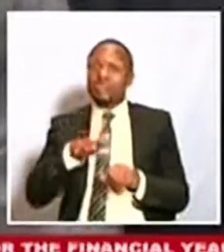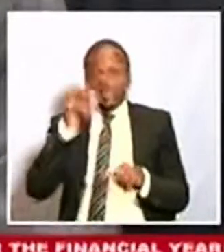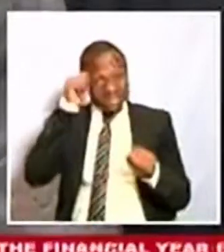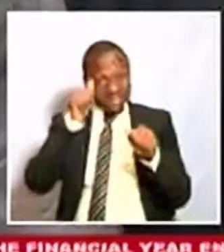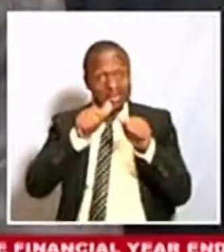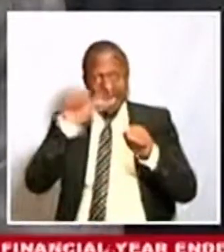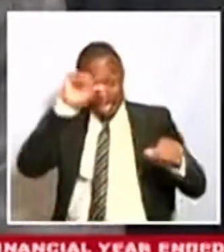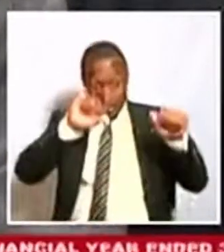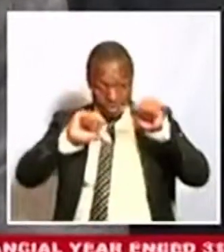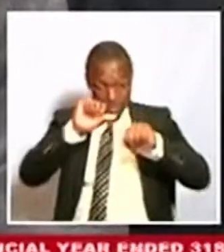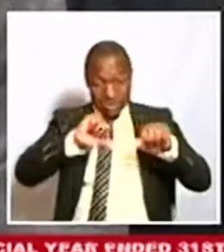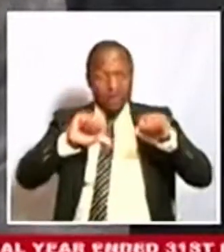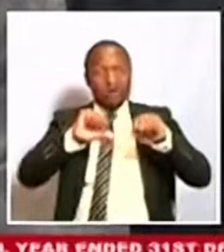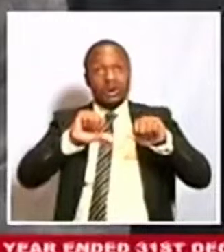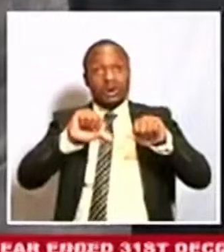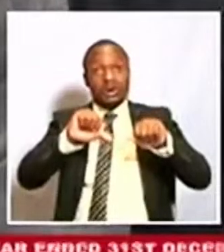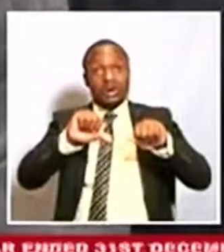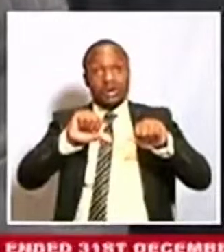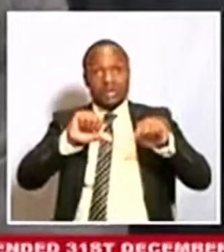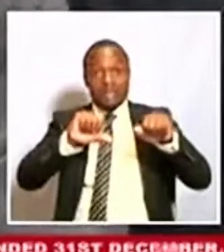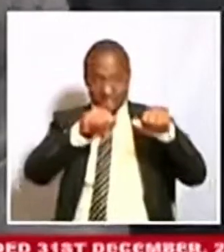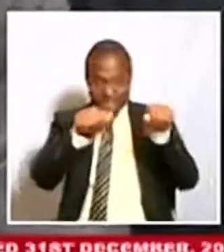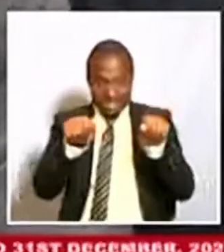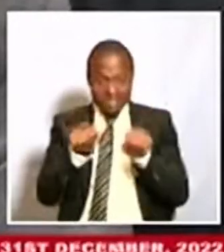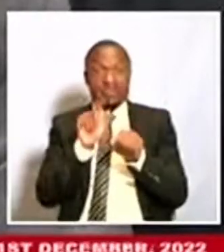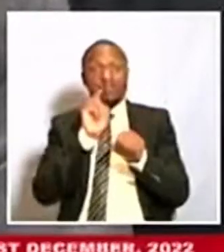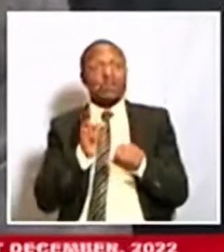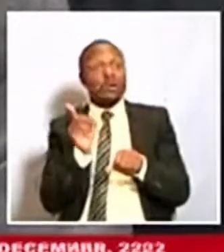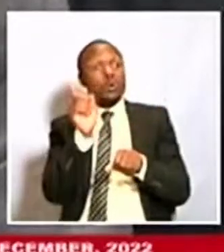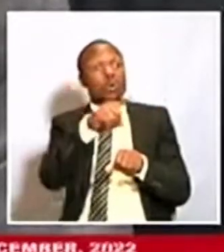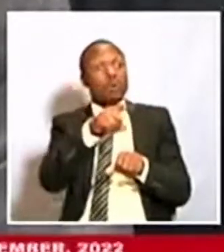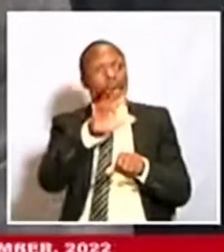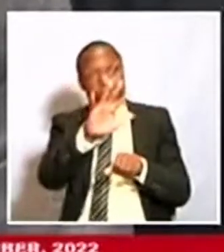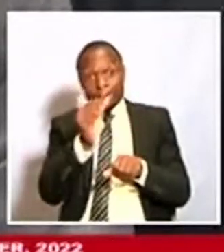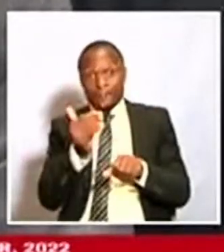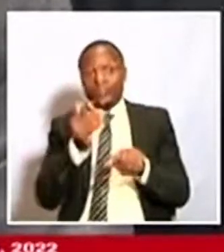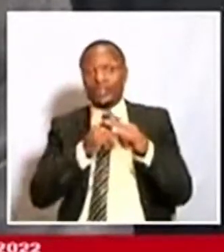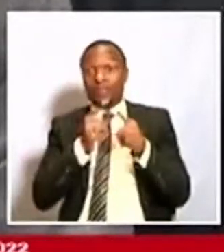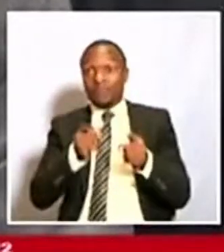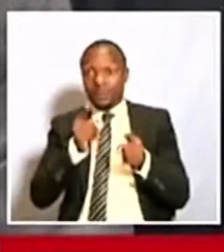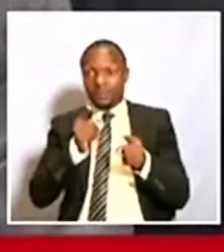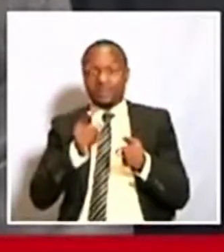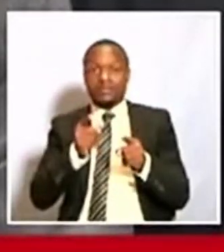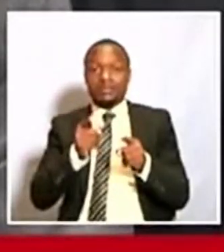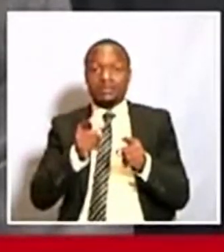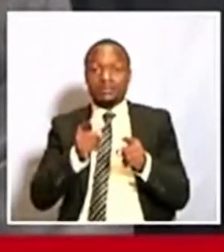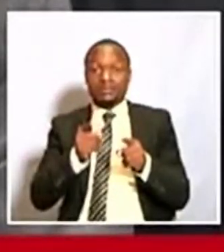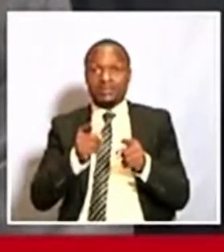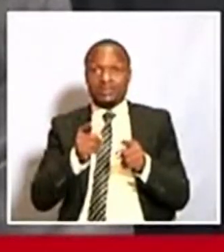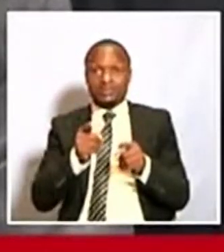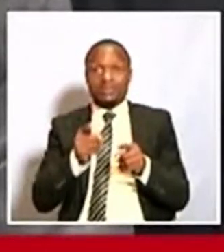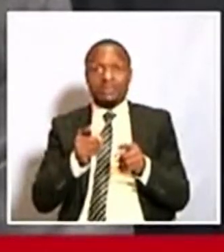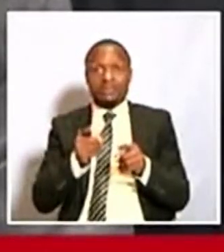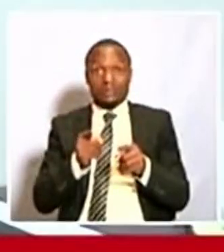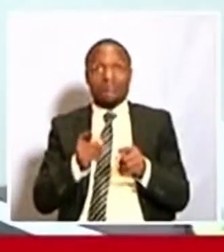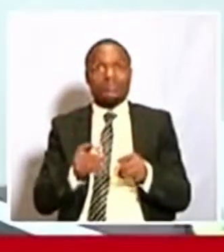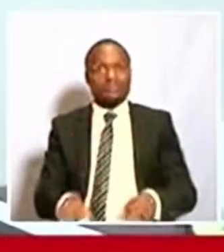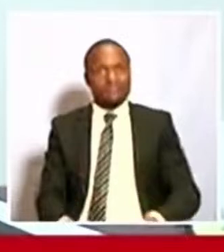Auditor General should go back. But this is, for me, the motivation, Chair. Auditor General, you are getting his